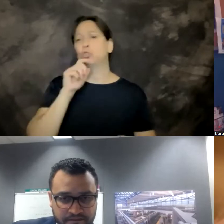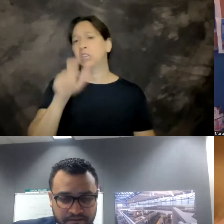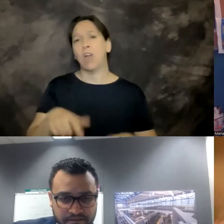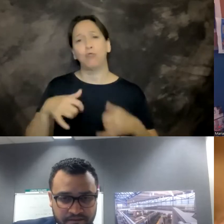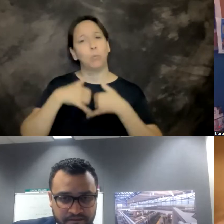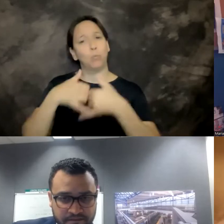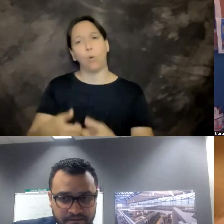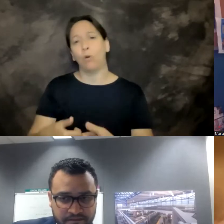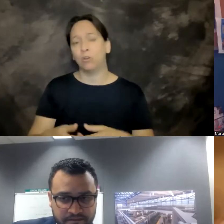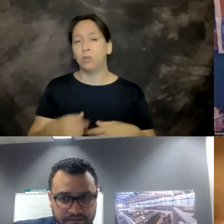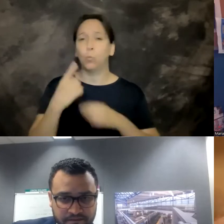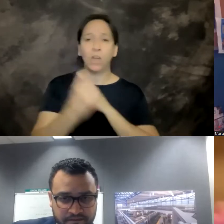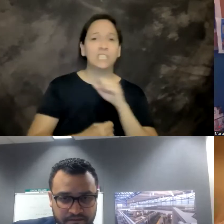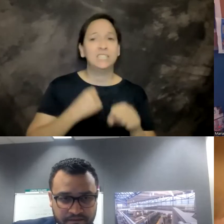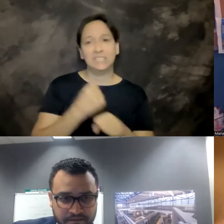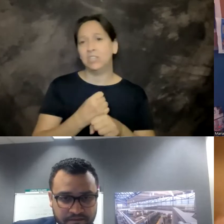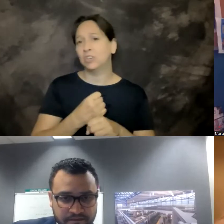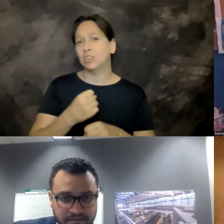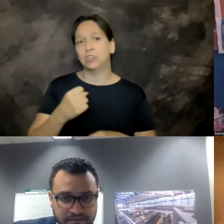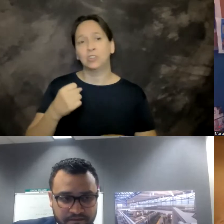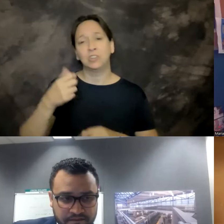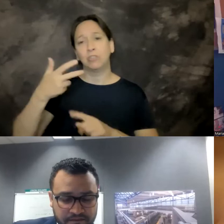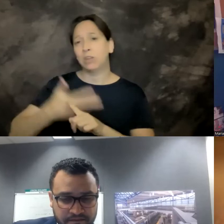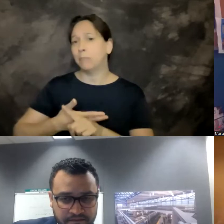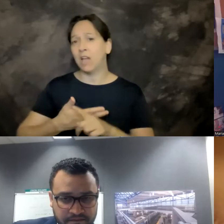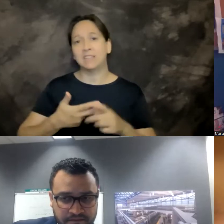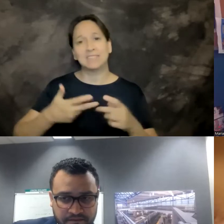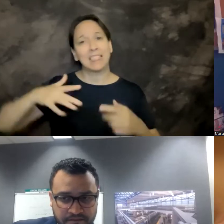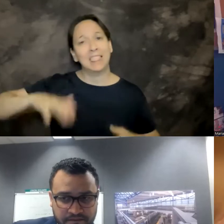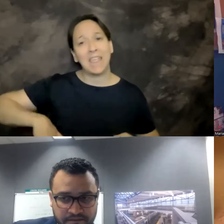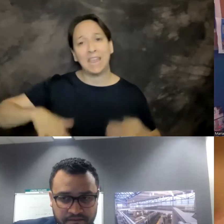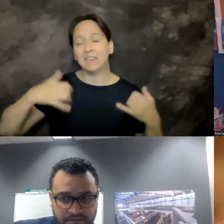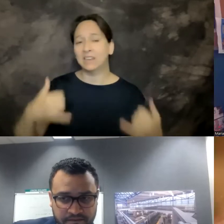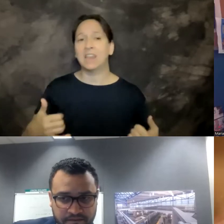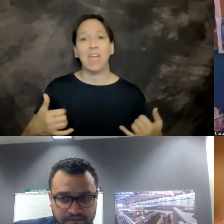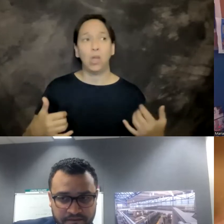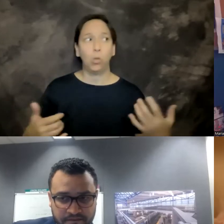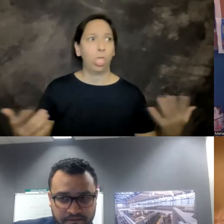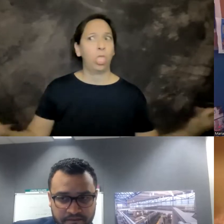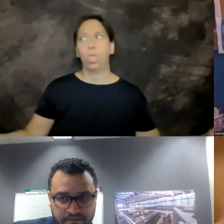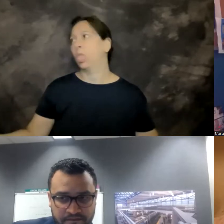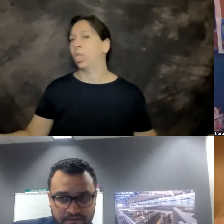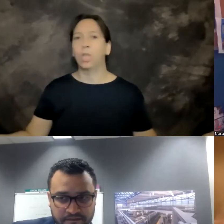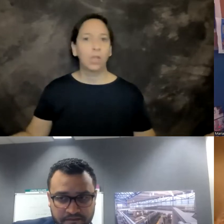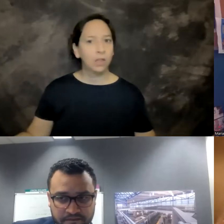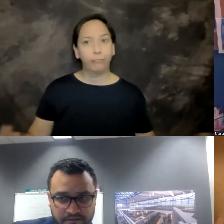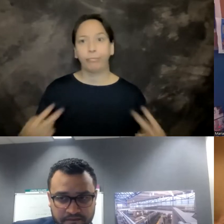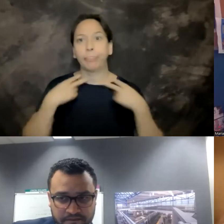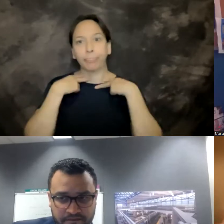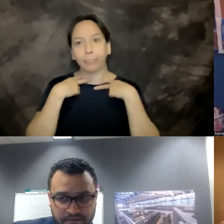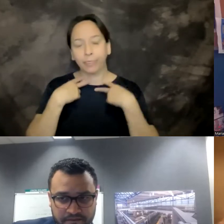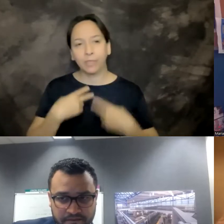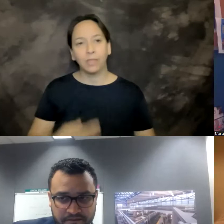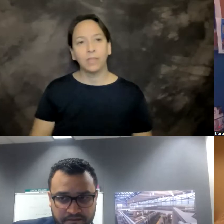quarter late with the Green Line, and now you're going to shut it for those of us who rely on both transfers, or at least talk to